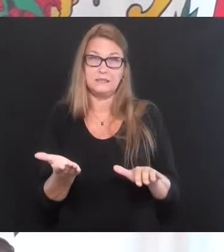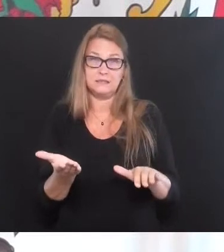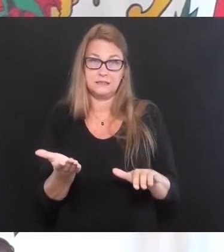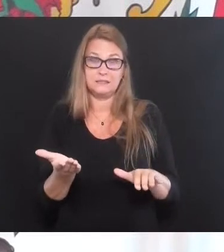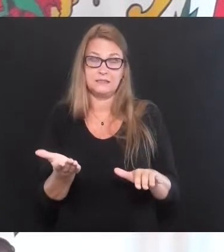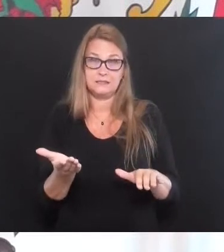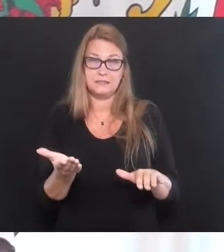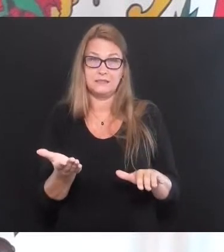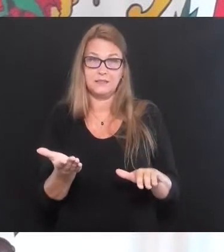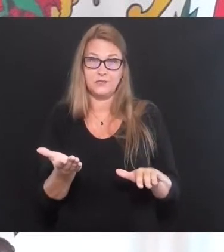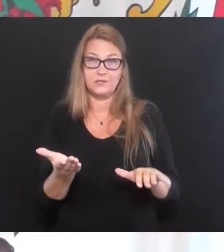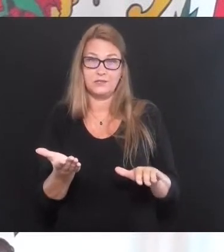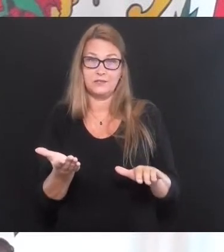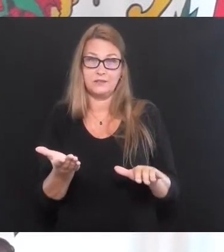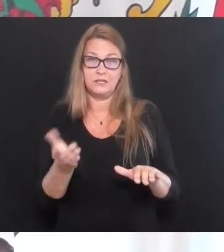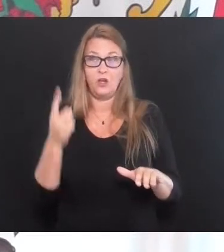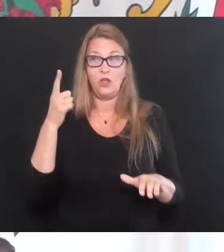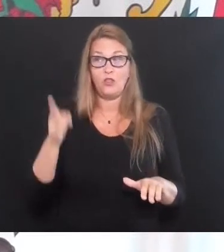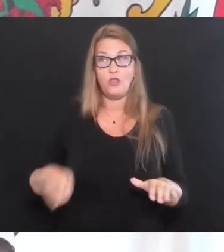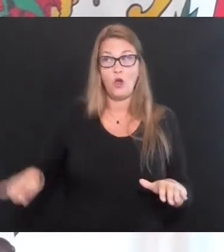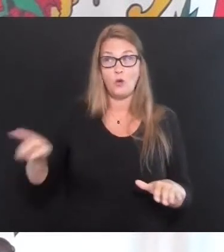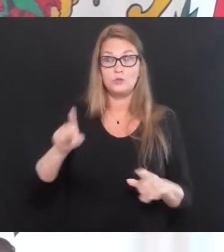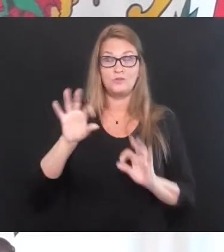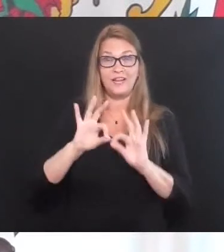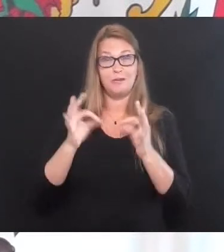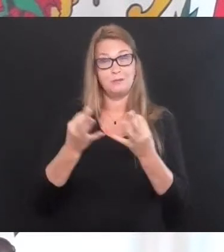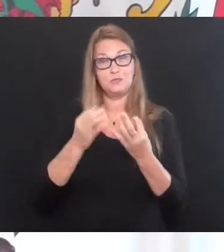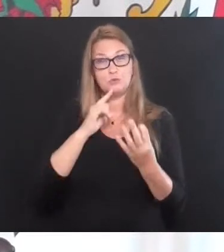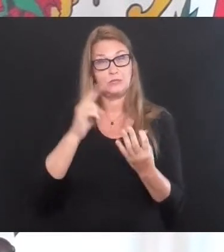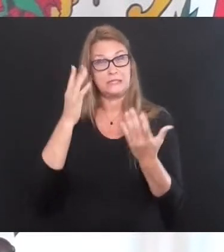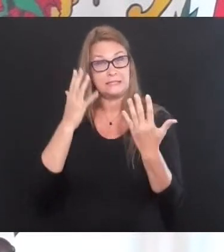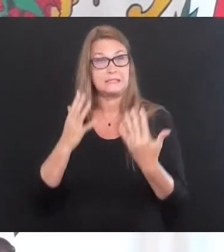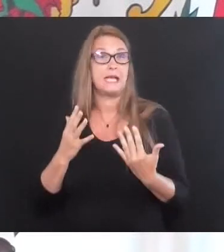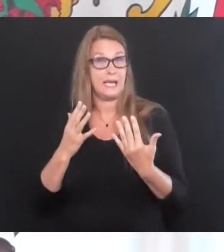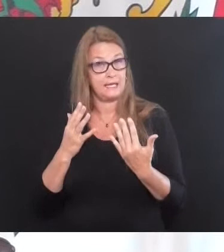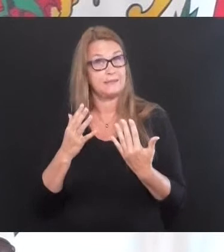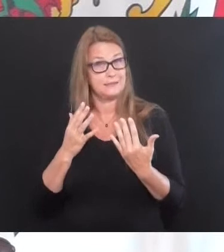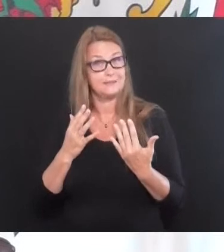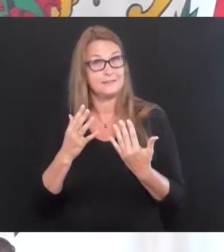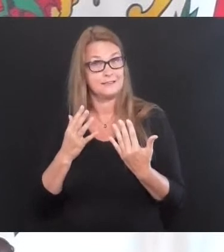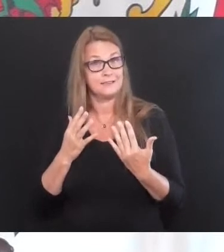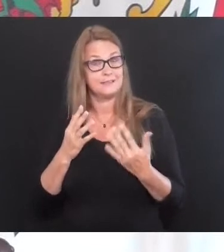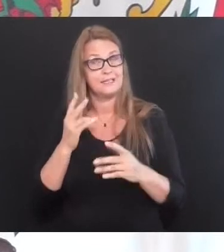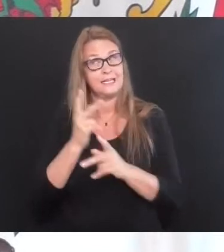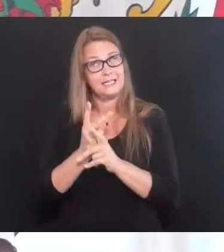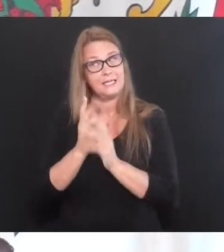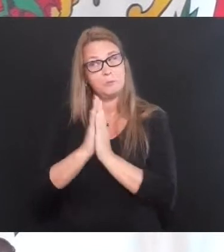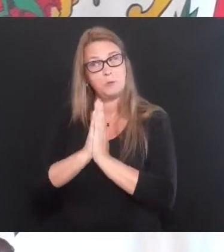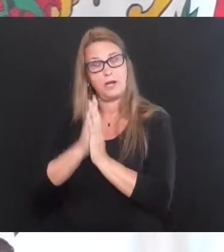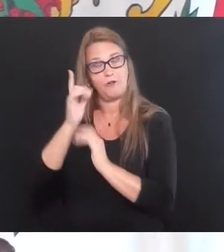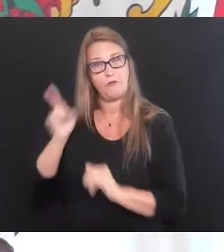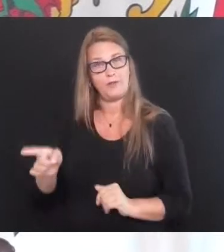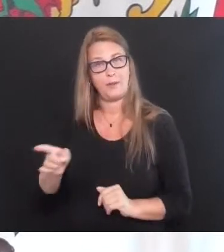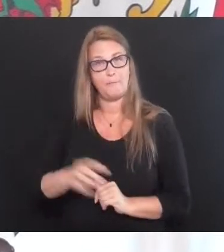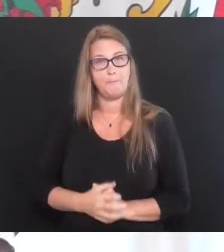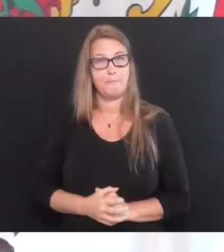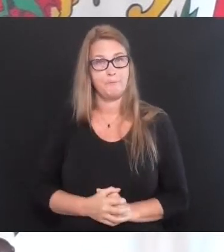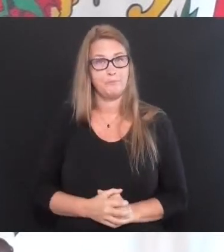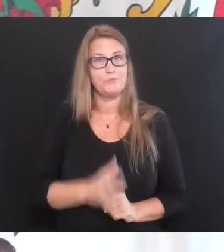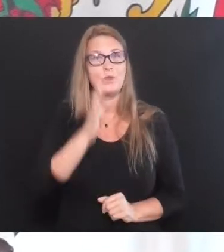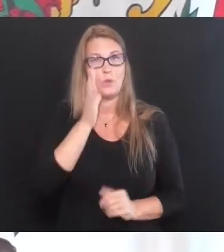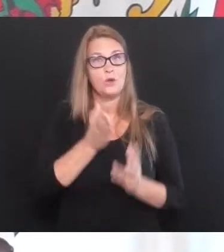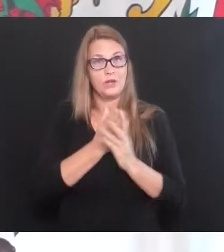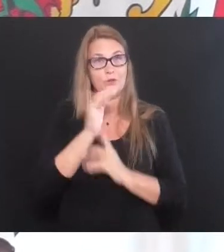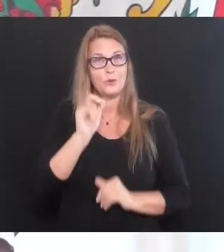tough as it is for those families, all those people that are those loved ones. Keep them in your prayers, West Virginia. We're going to get